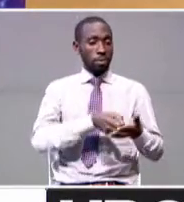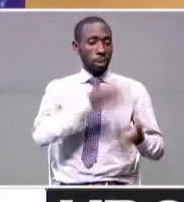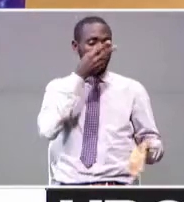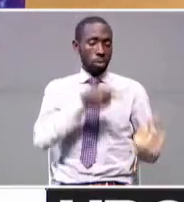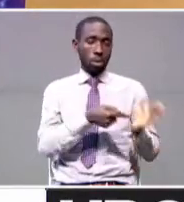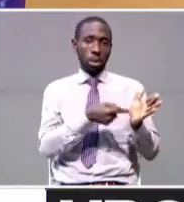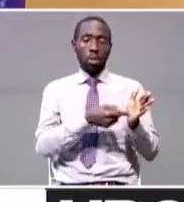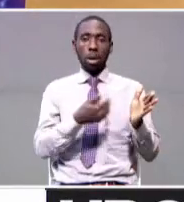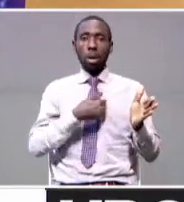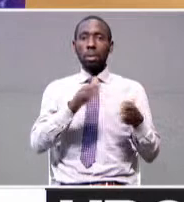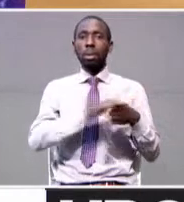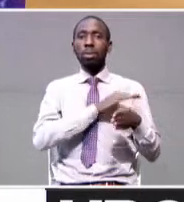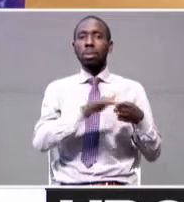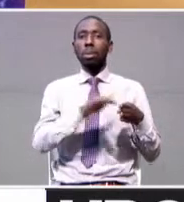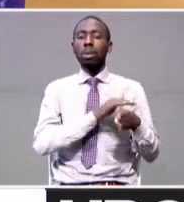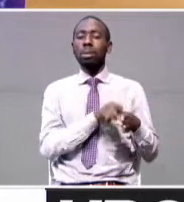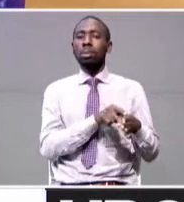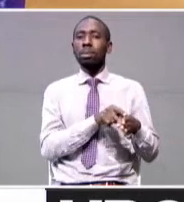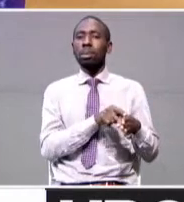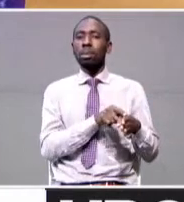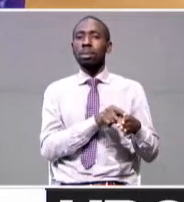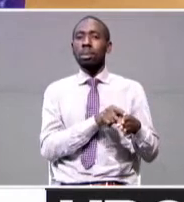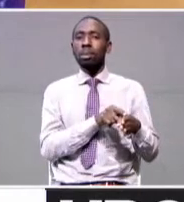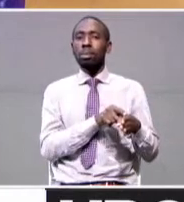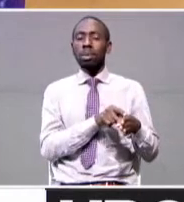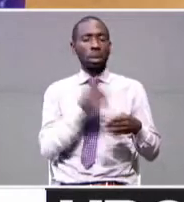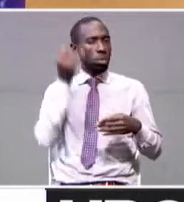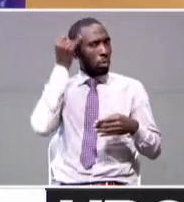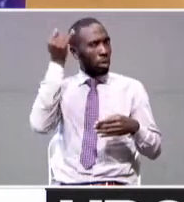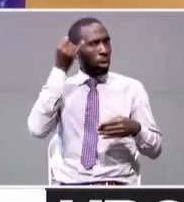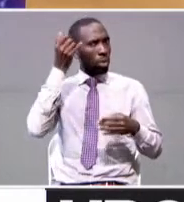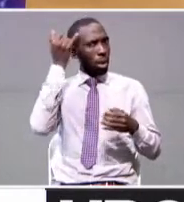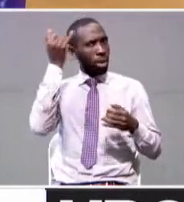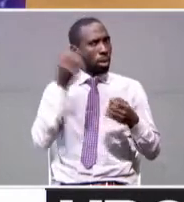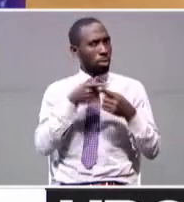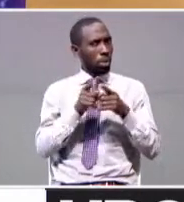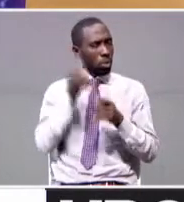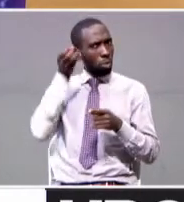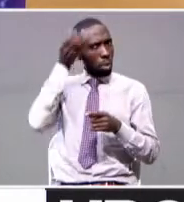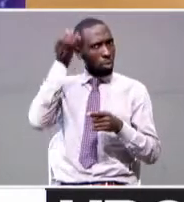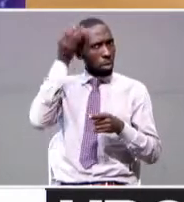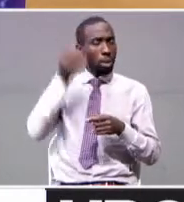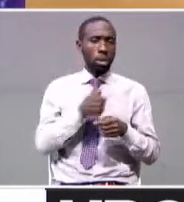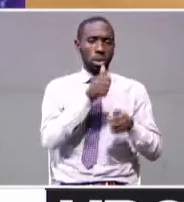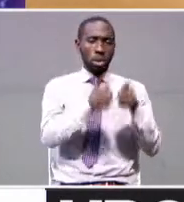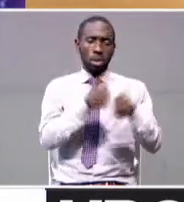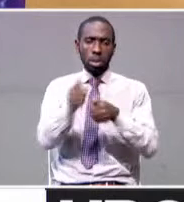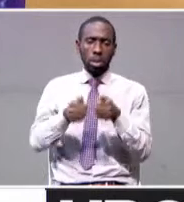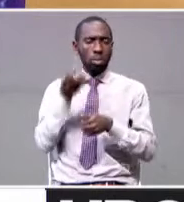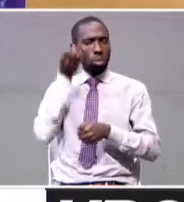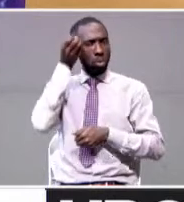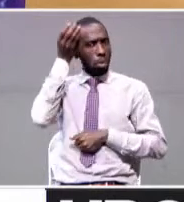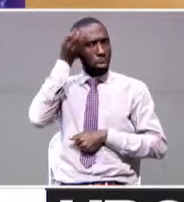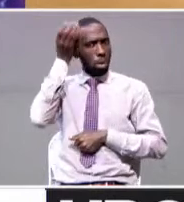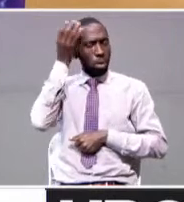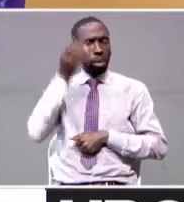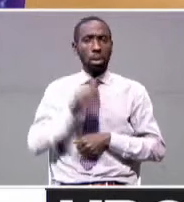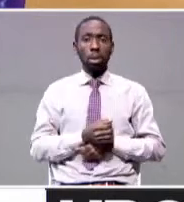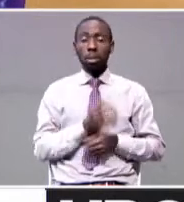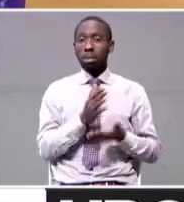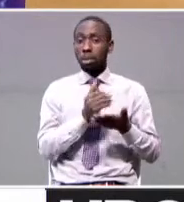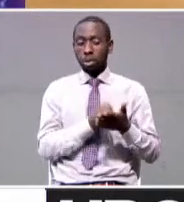mulimu entrepreneurship, innovation, to be innovative. Buli omu abere innovative, kubanga